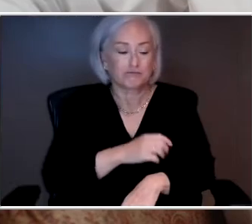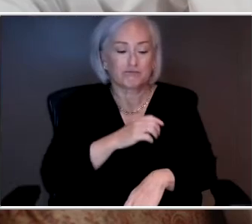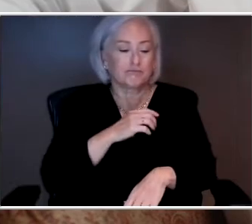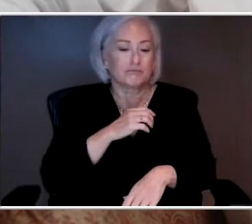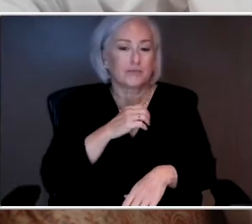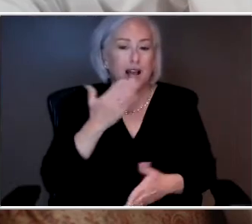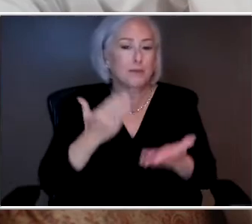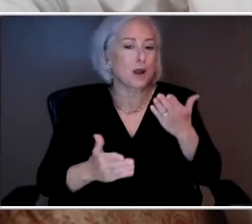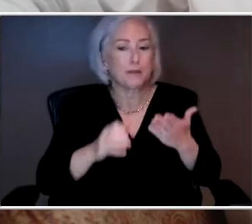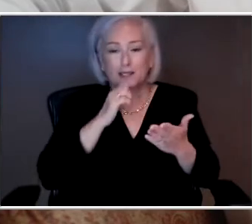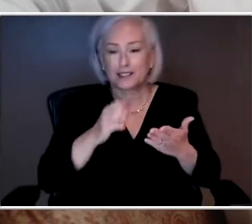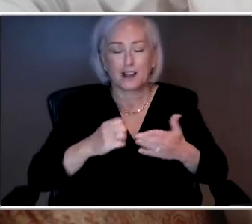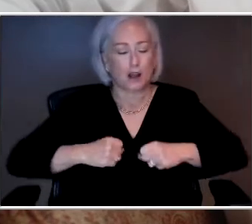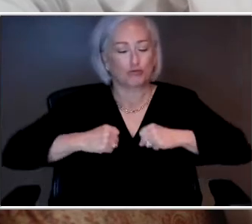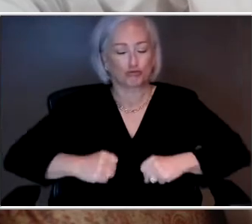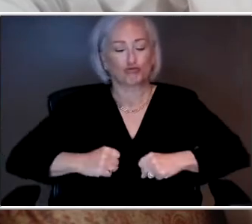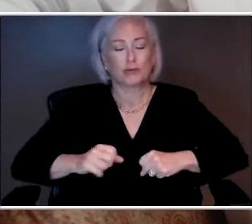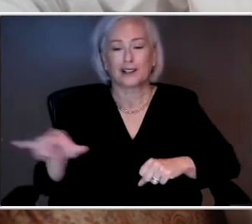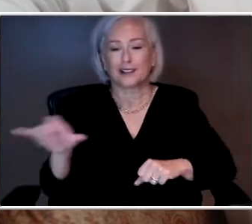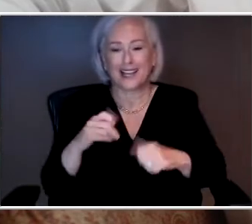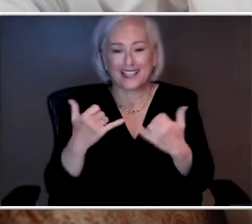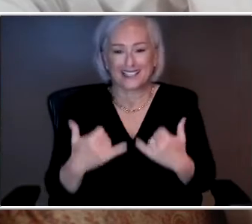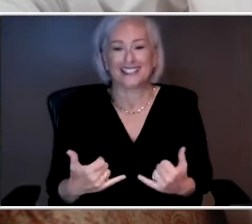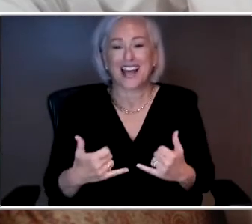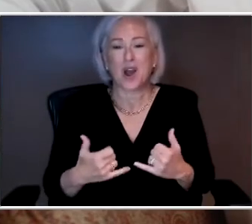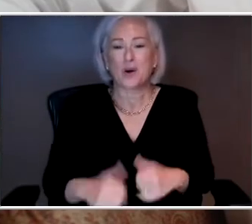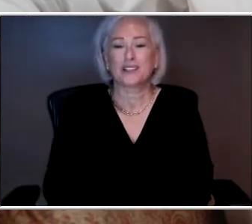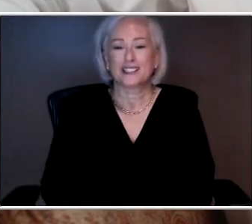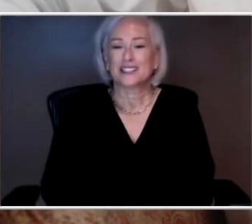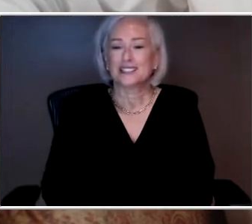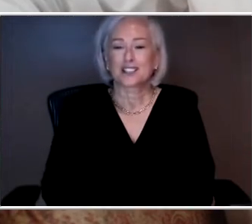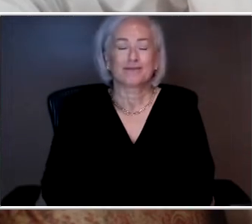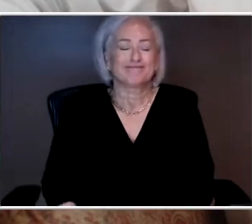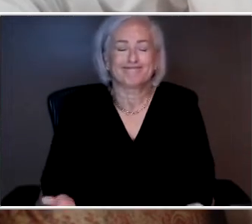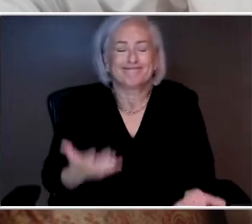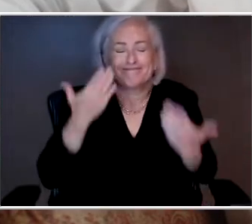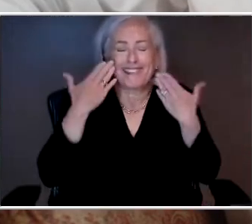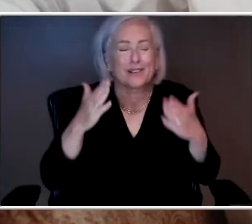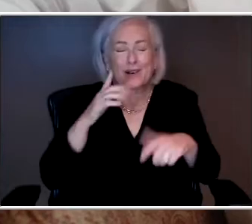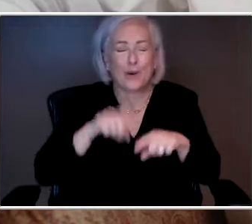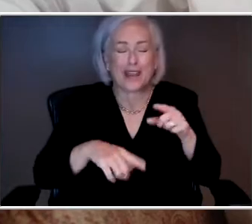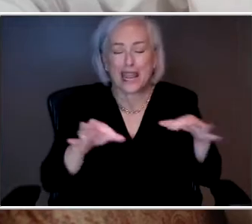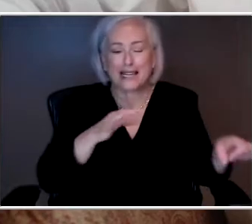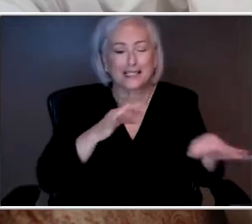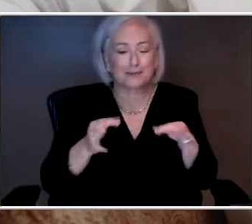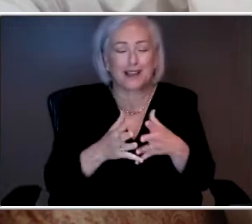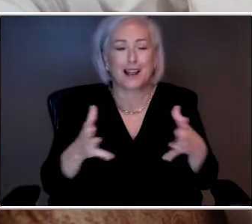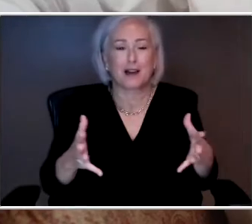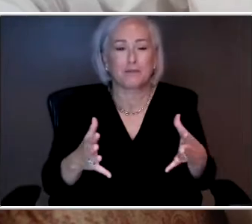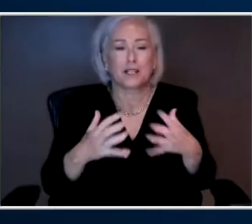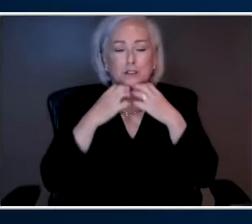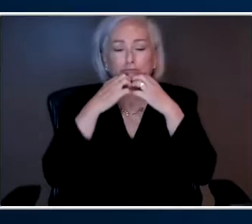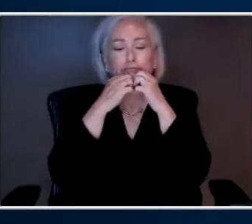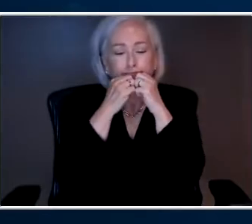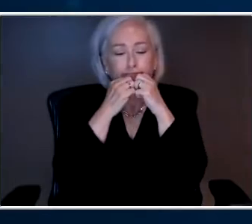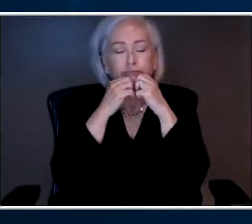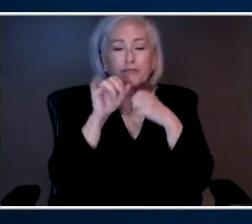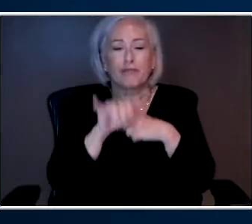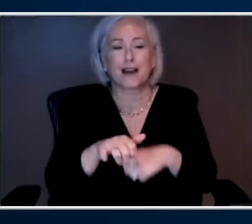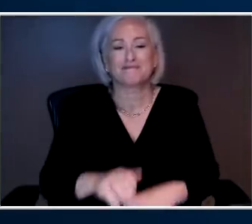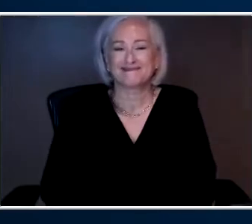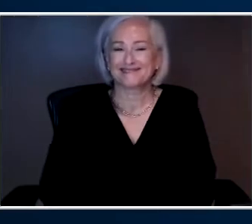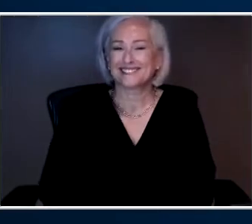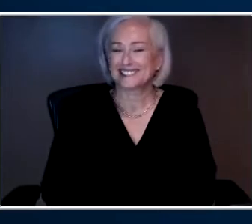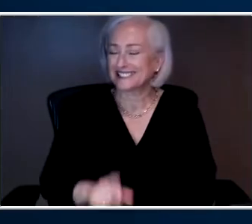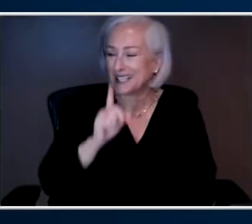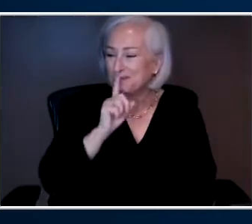as I am right now. So, I mean, it's just I can't explain how much it means. I'll tell you what, it means a lot. I know it does. And